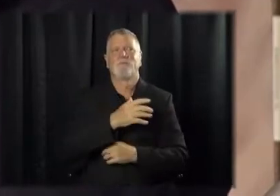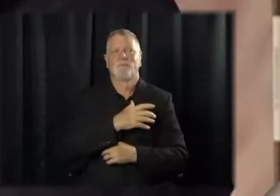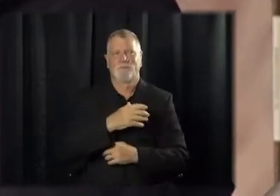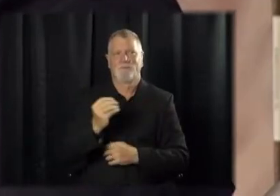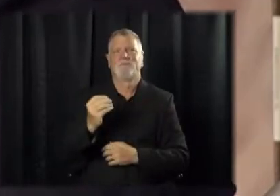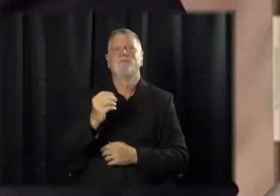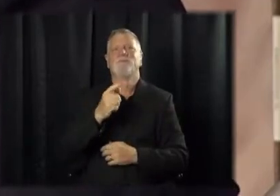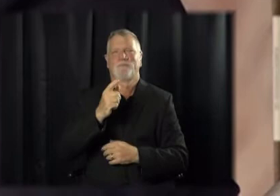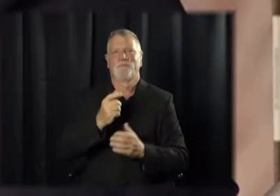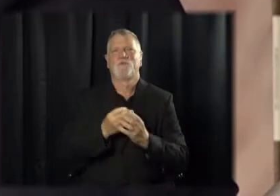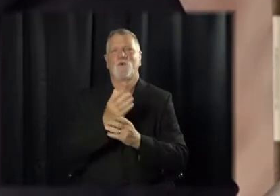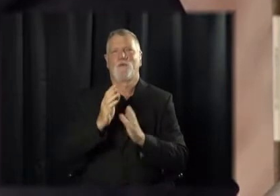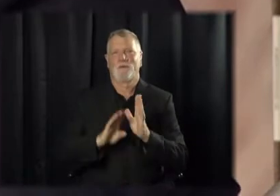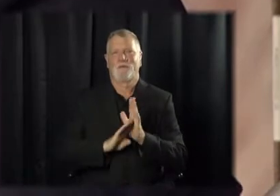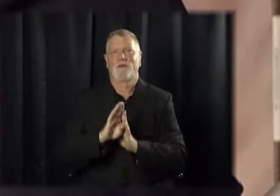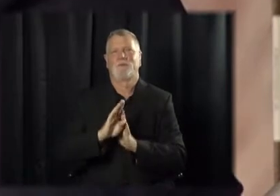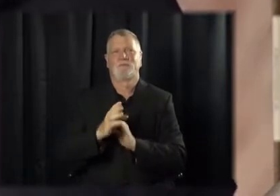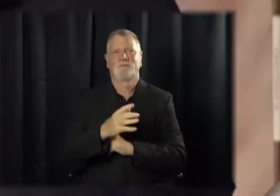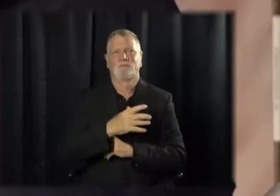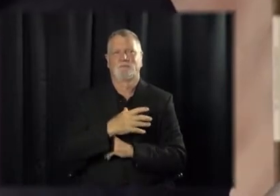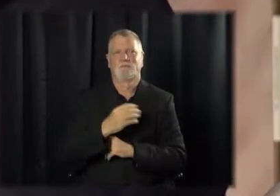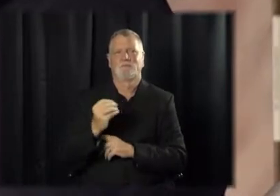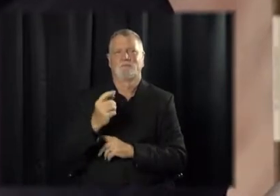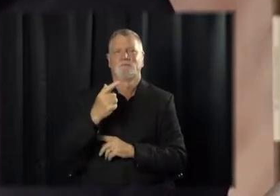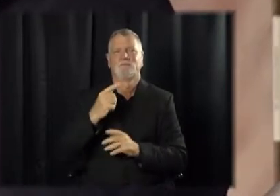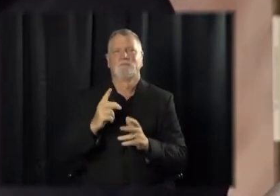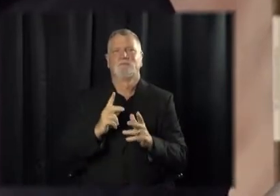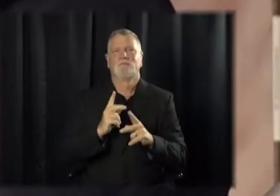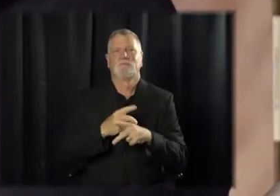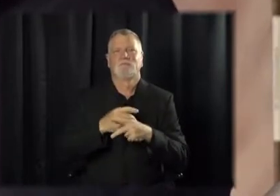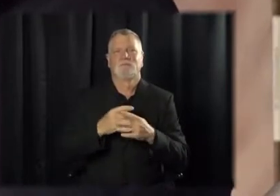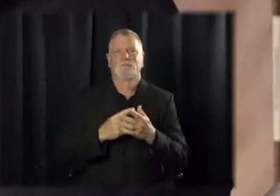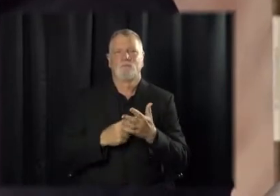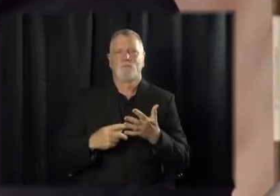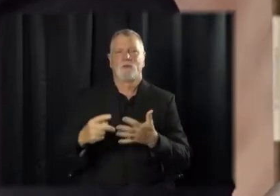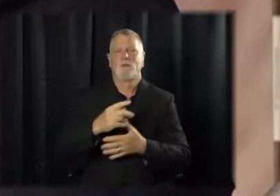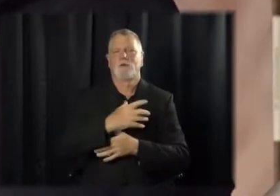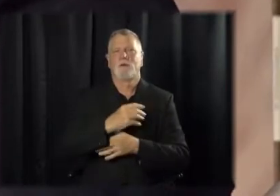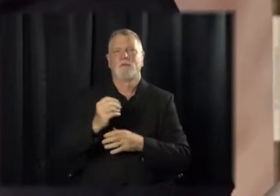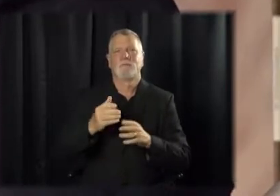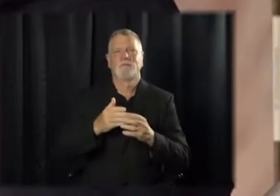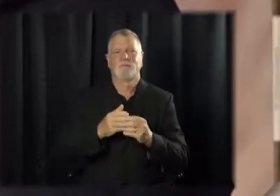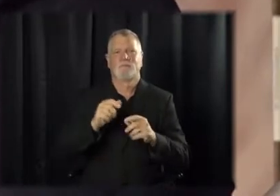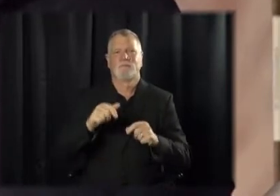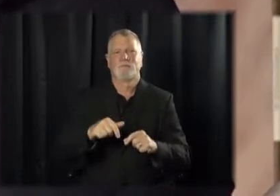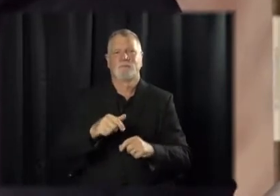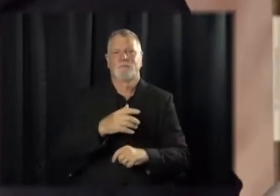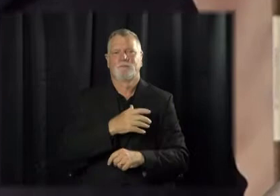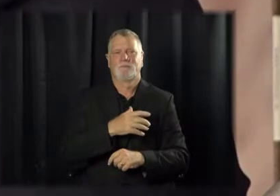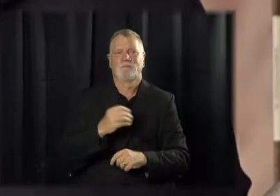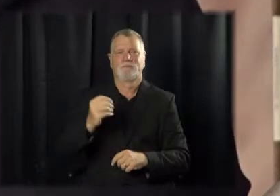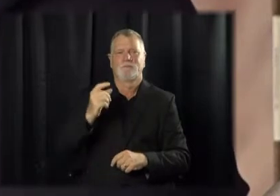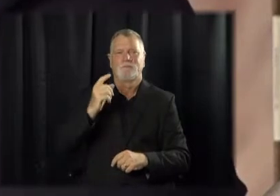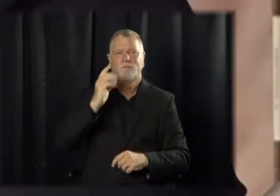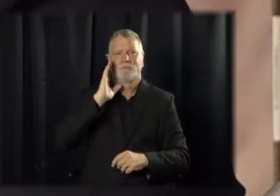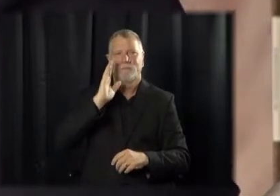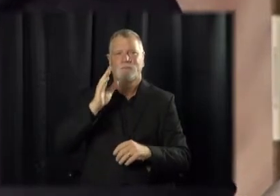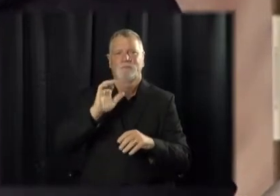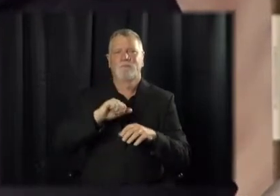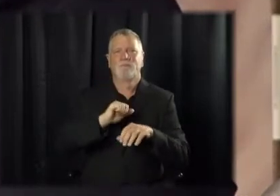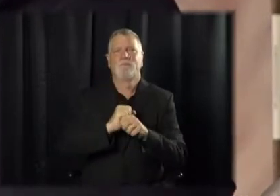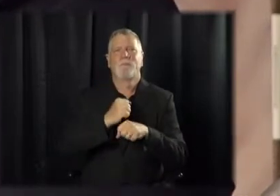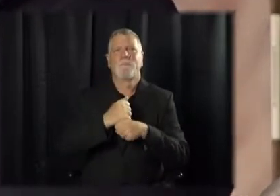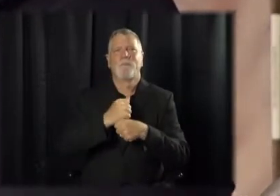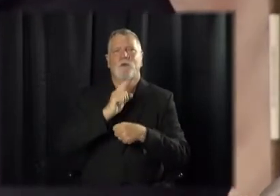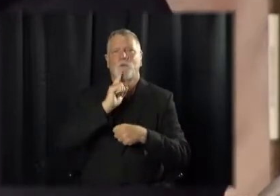and development. I understand the priorities that have been laid out in the fiscal plan, and I recognize the